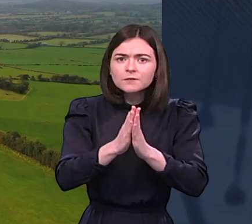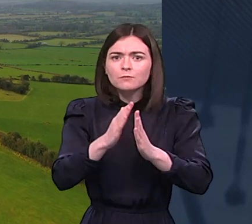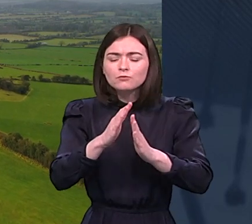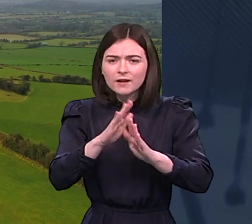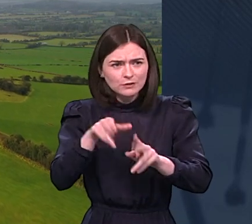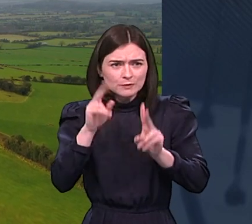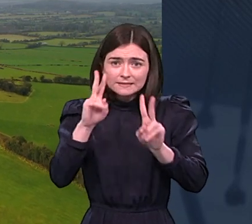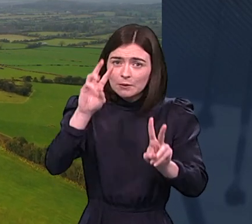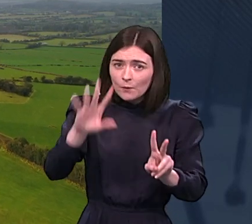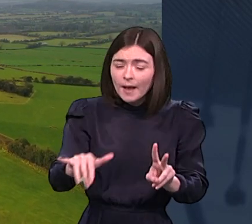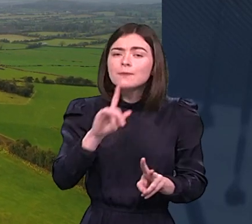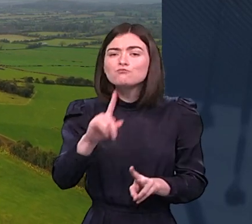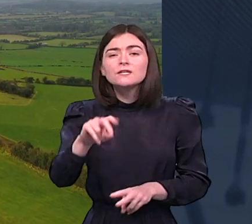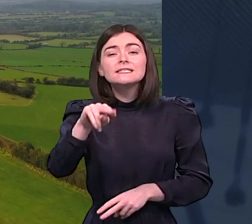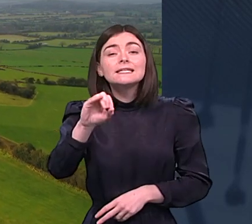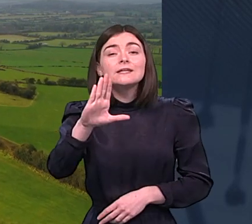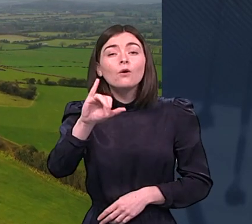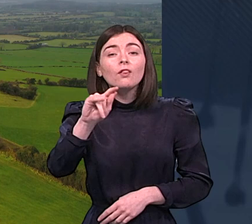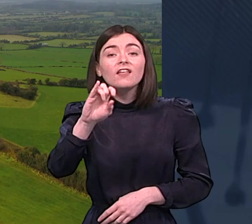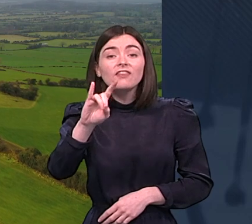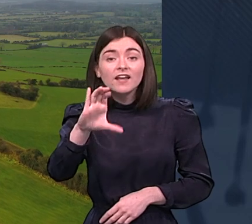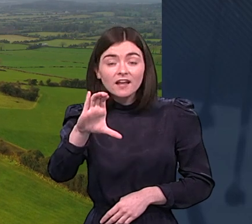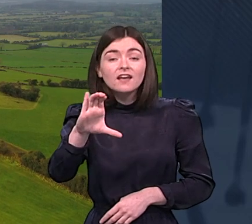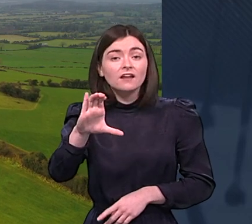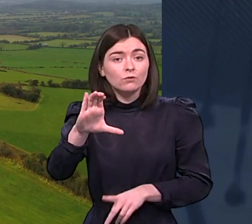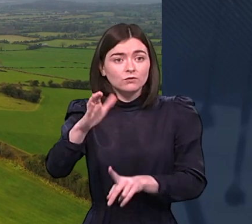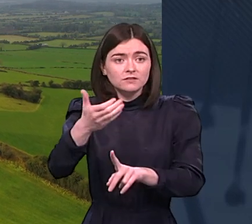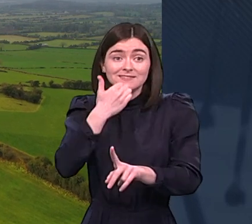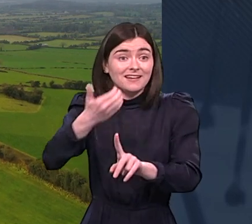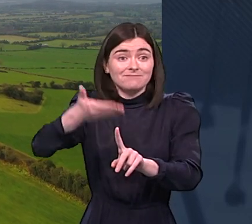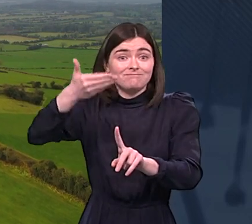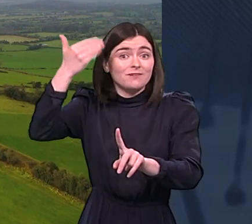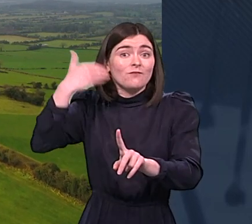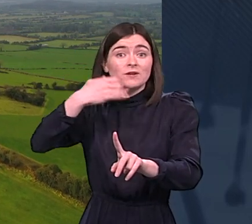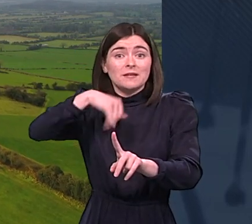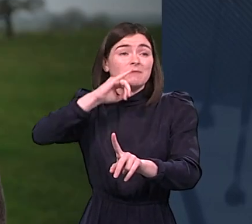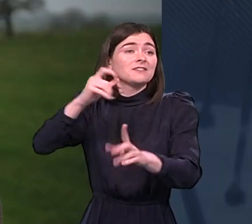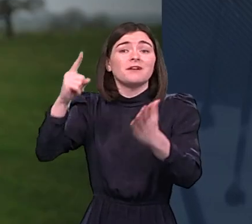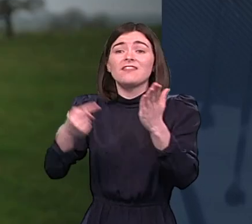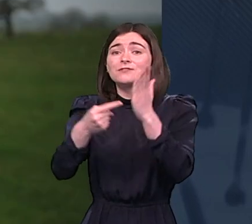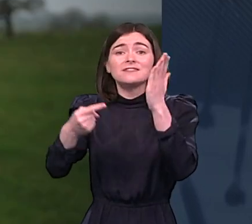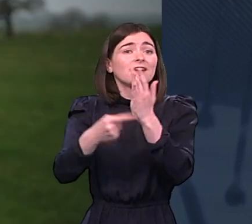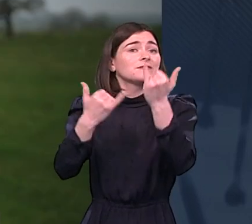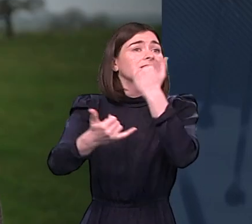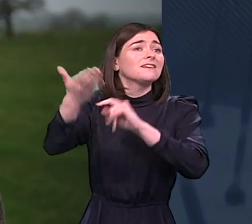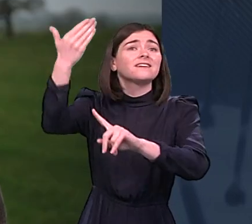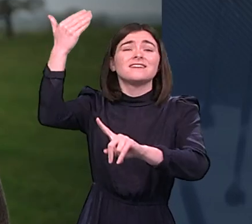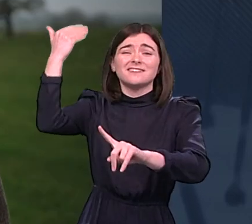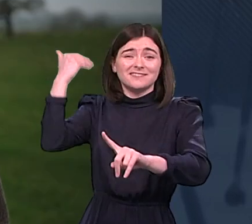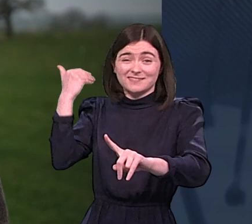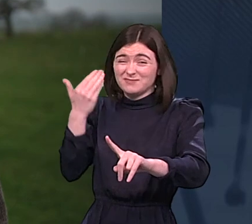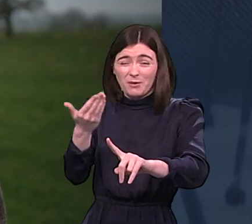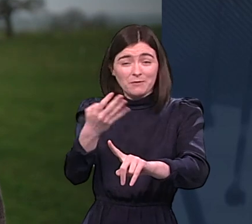actually a Neolithic chamber, which predates St. Patrick by thousands of years. This one probably goes